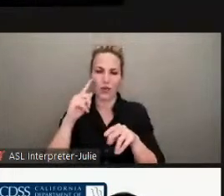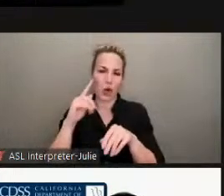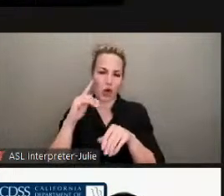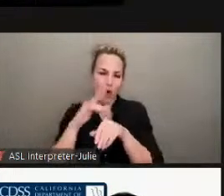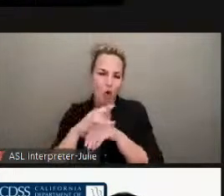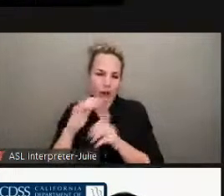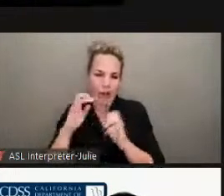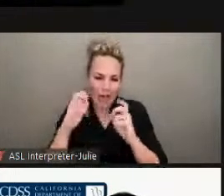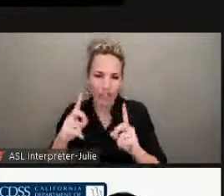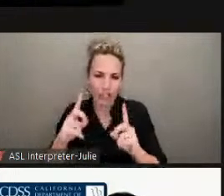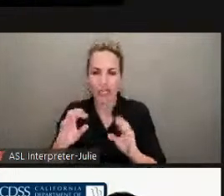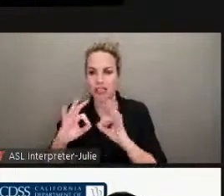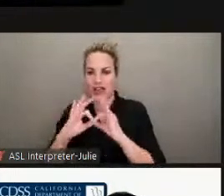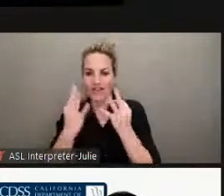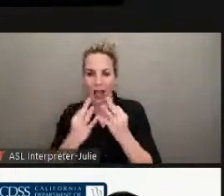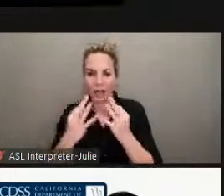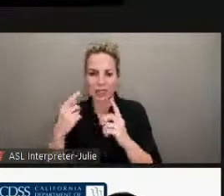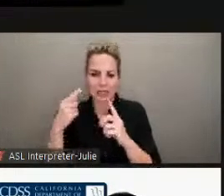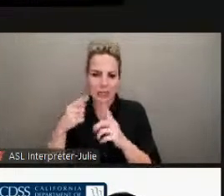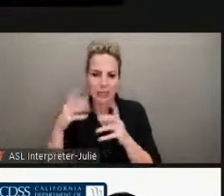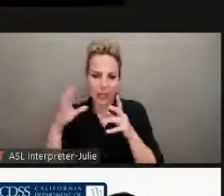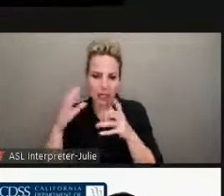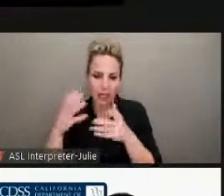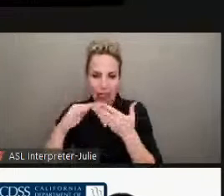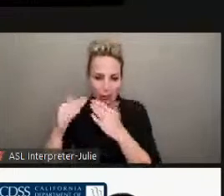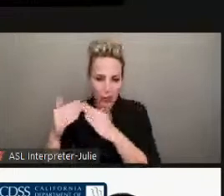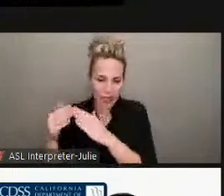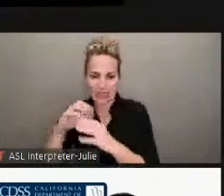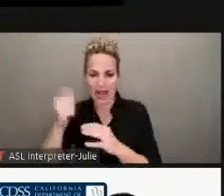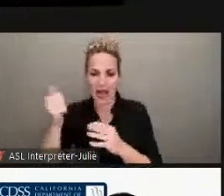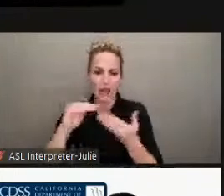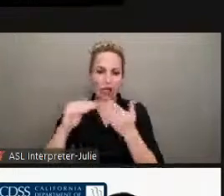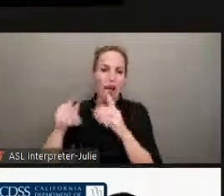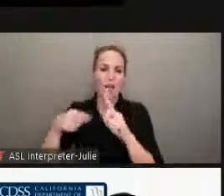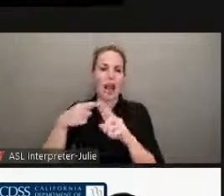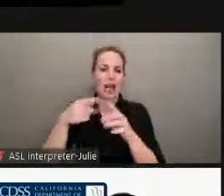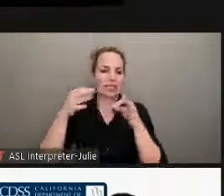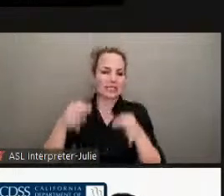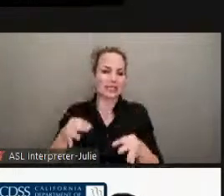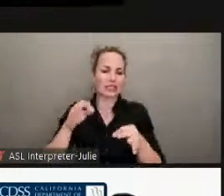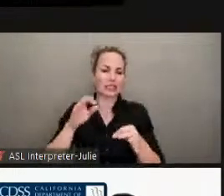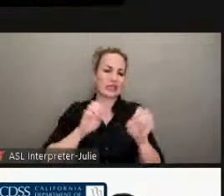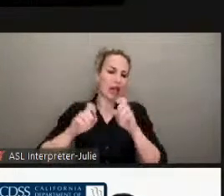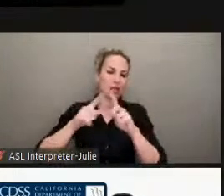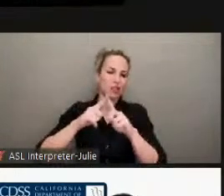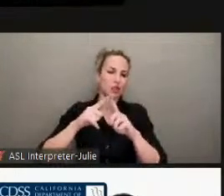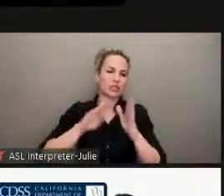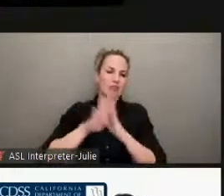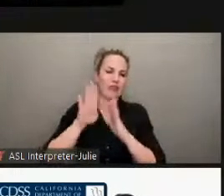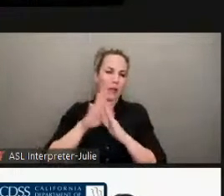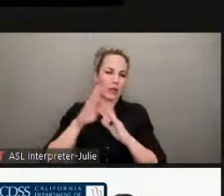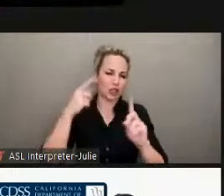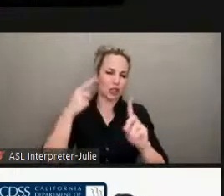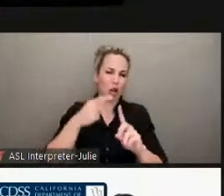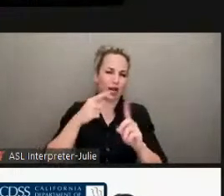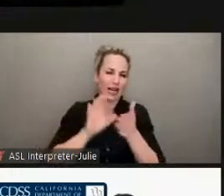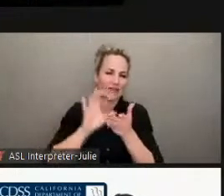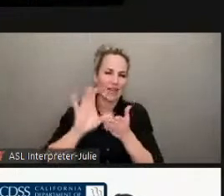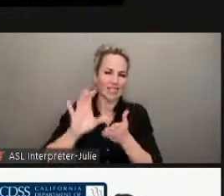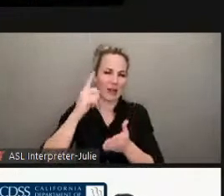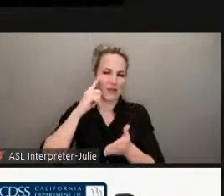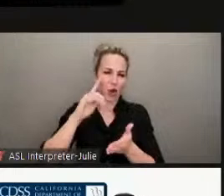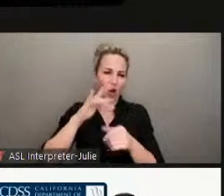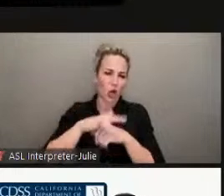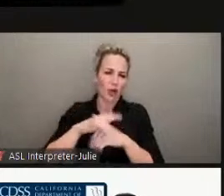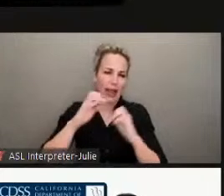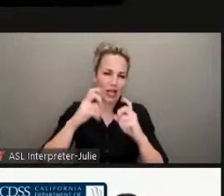educators, families, targeted communities, and other communities regarding decisions and evaluations to develop targeted investments for early educators,